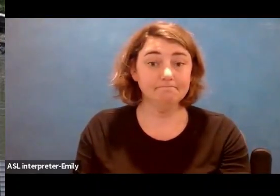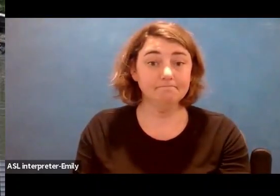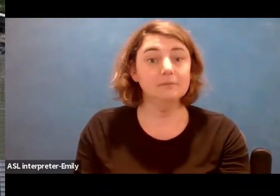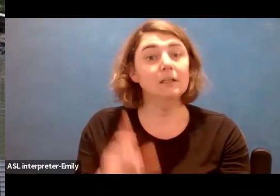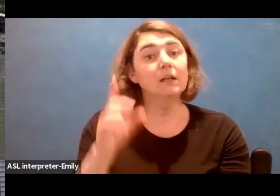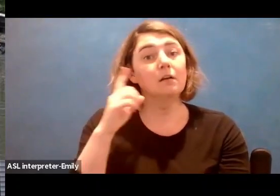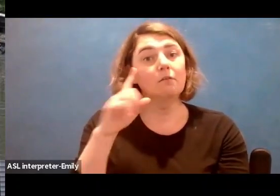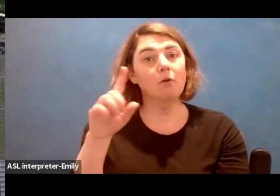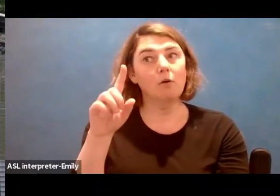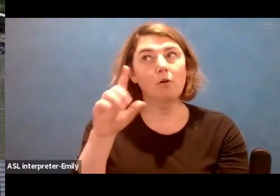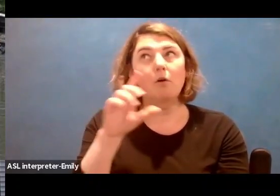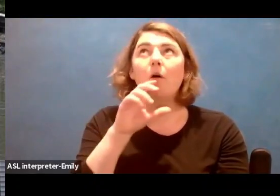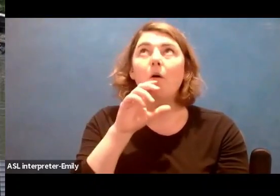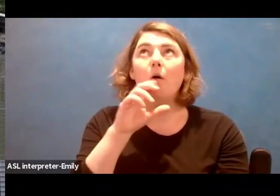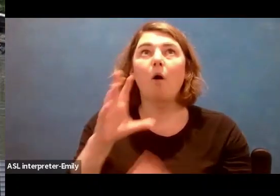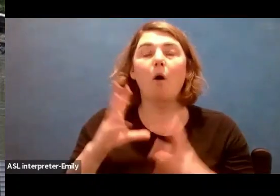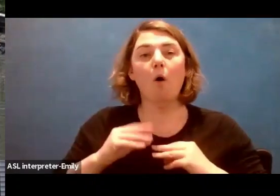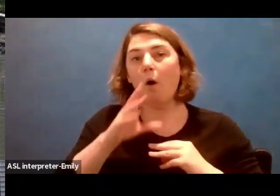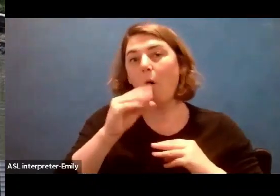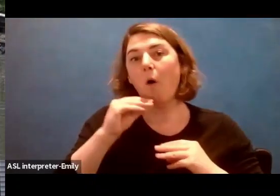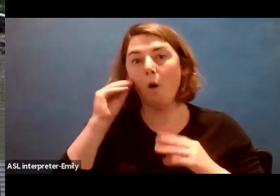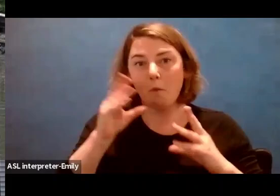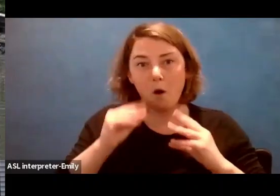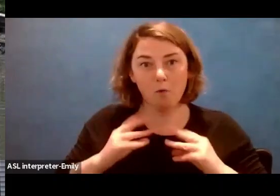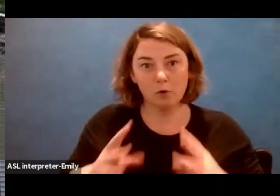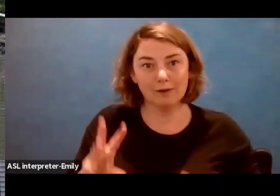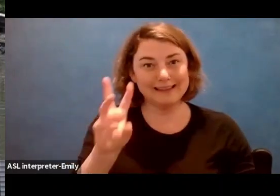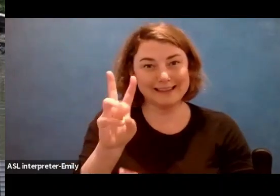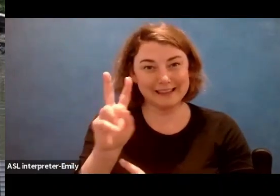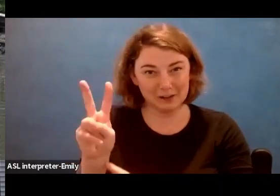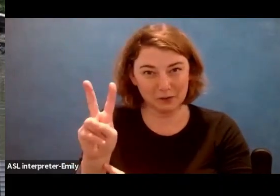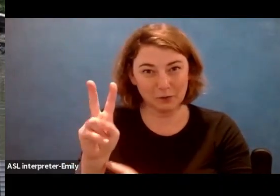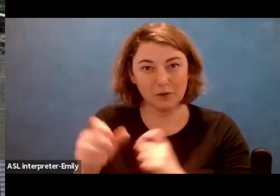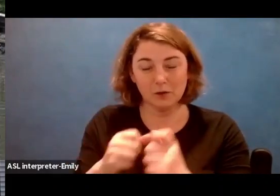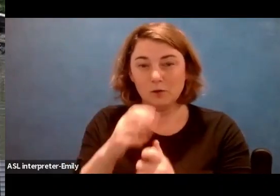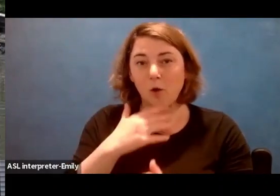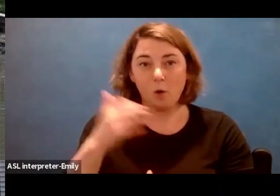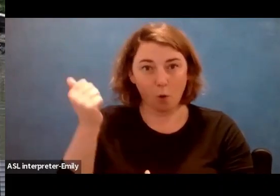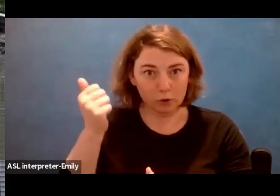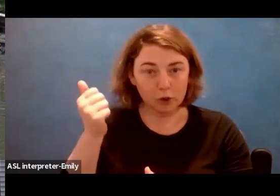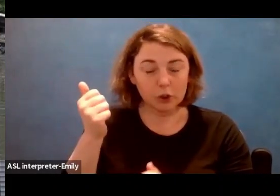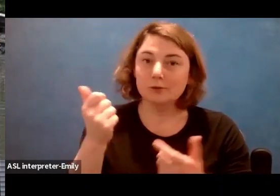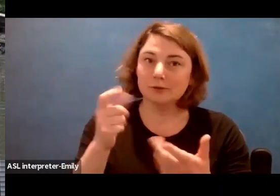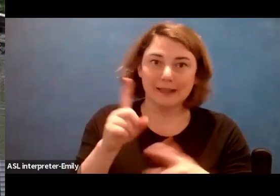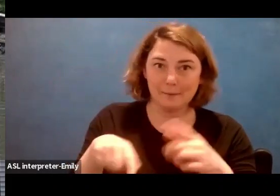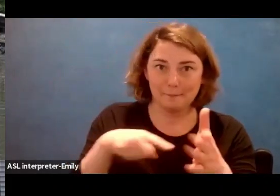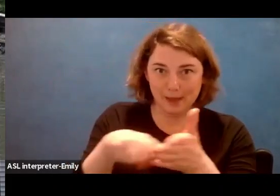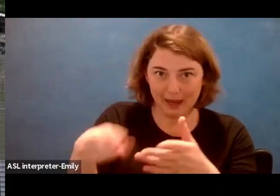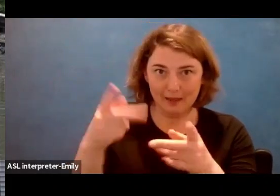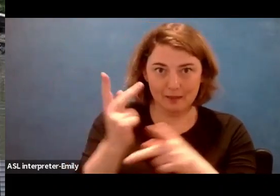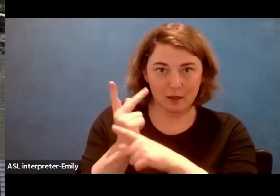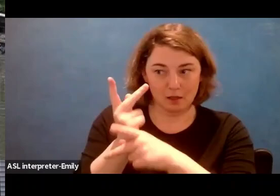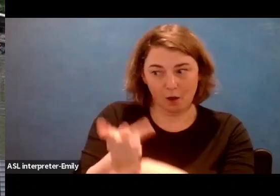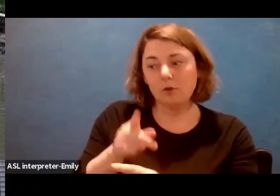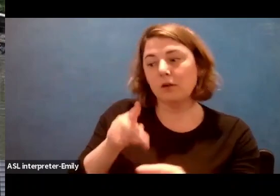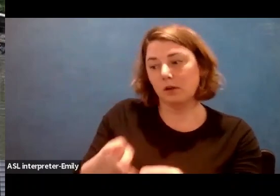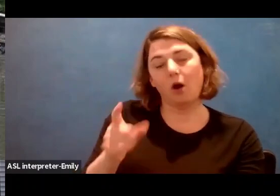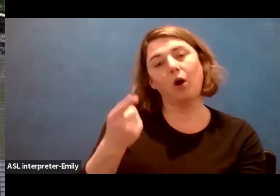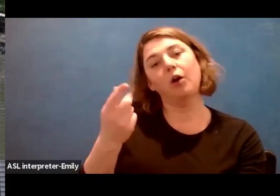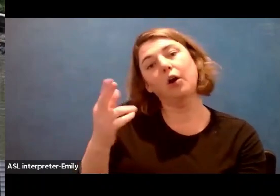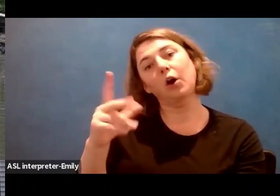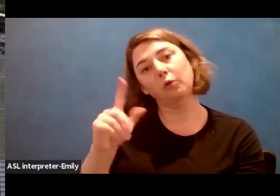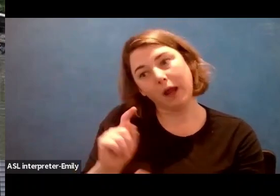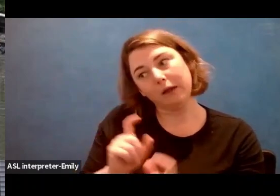homeowners 62 years of age or older and who cannot repay a loan, grant funds are available to remove identified health and safety